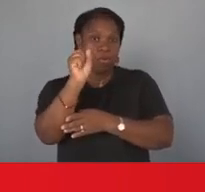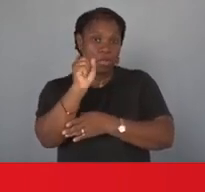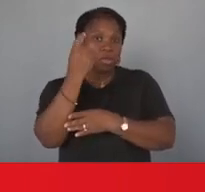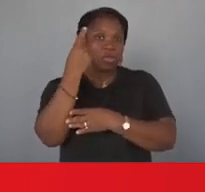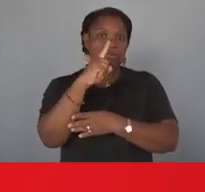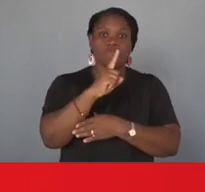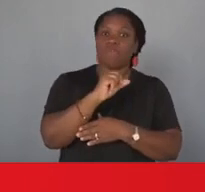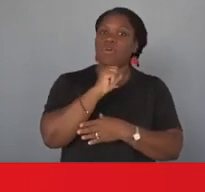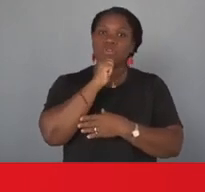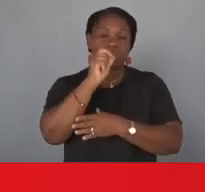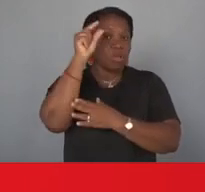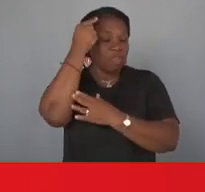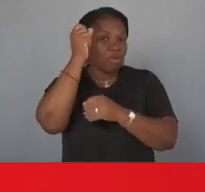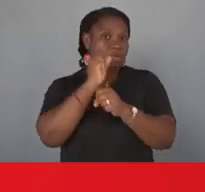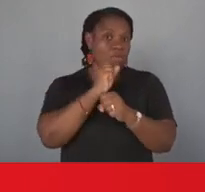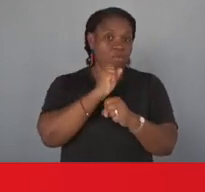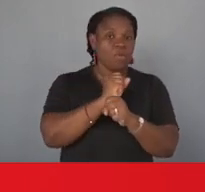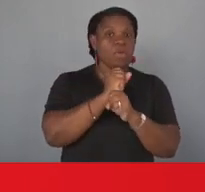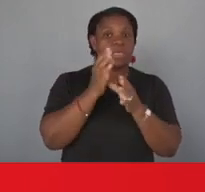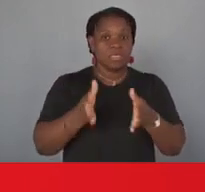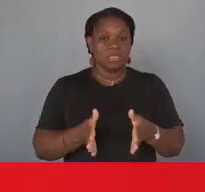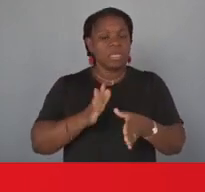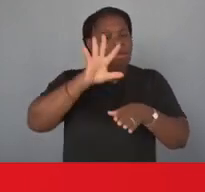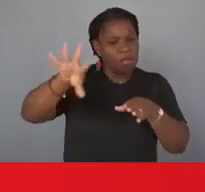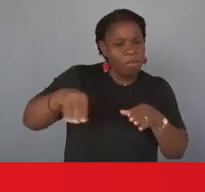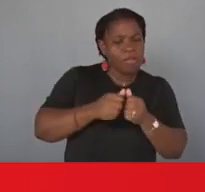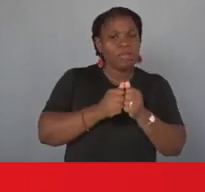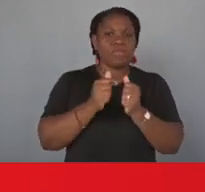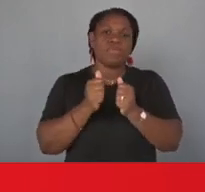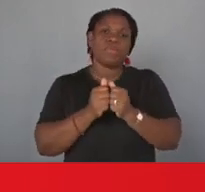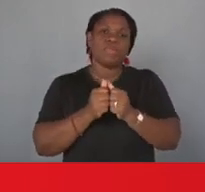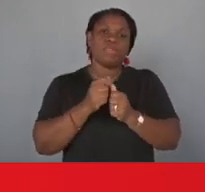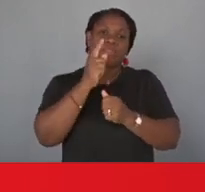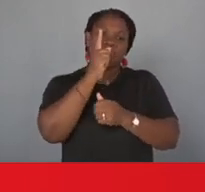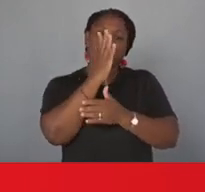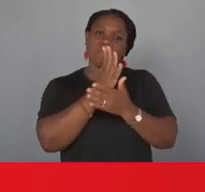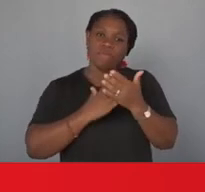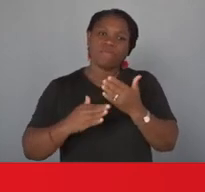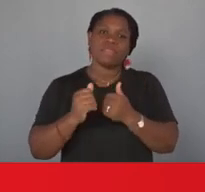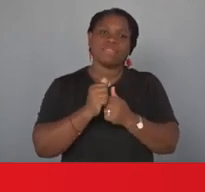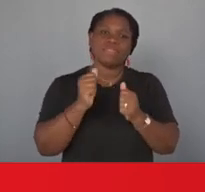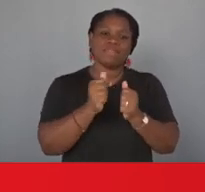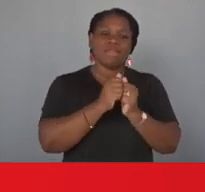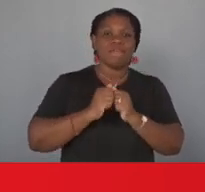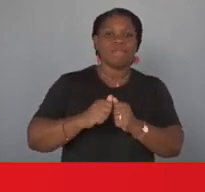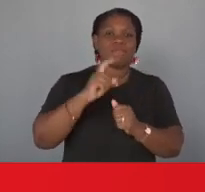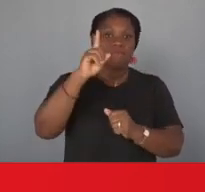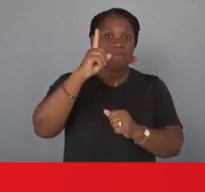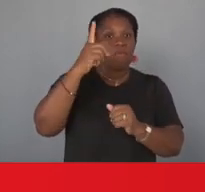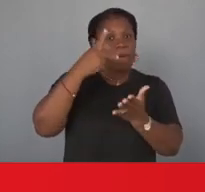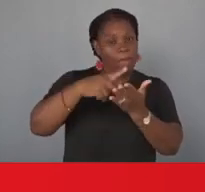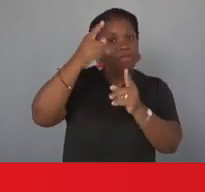coupled with a generous Christmas bonus equivalent to 50% of one's salary for